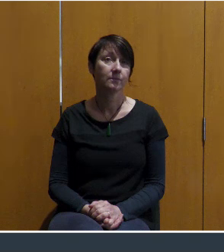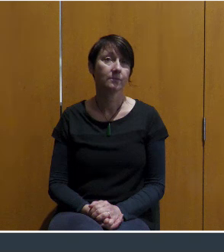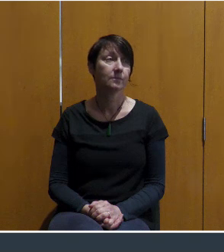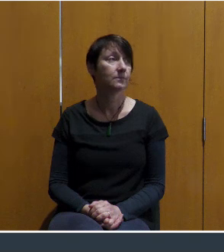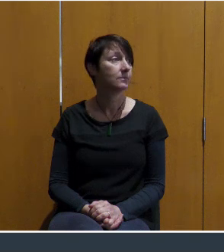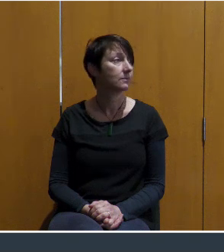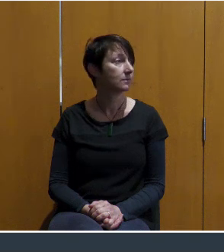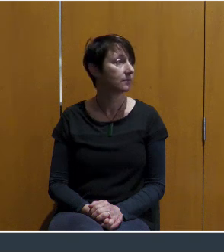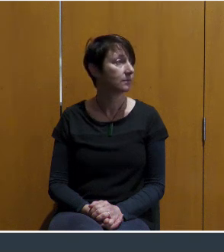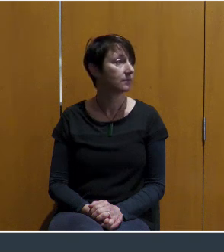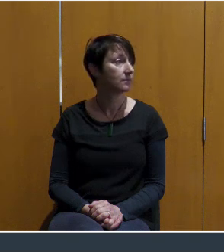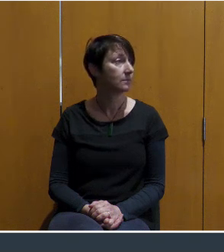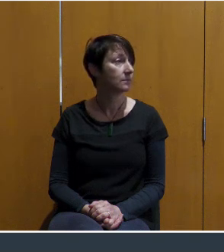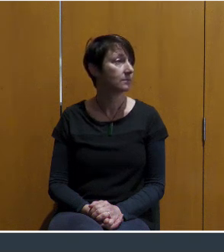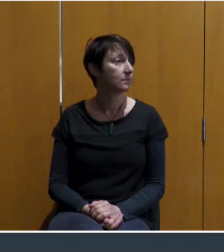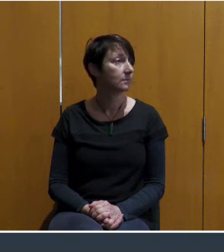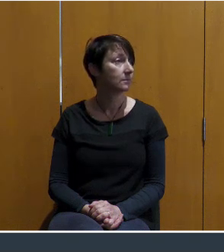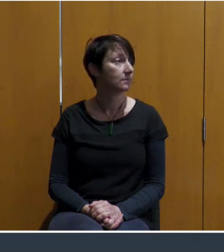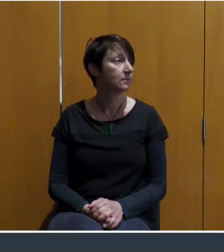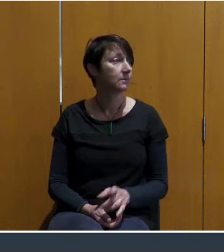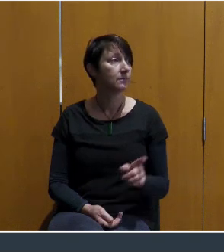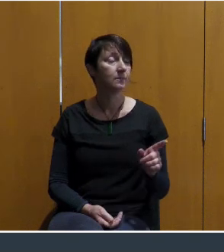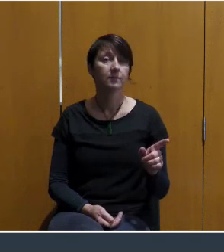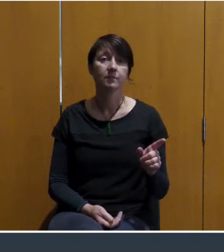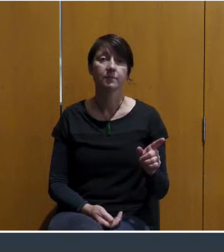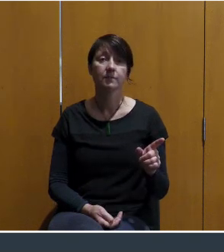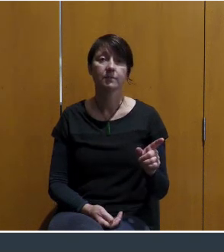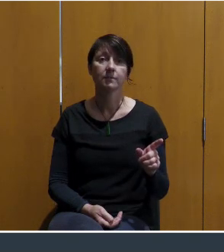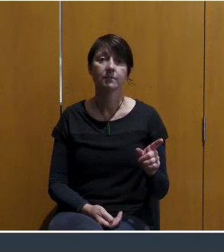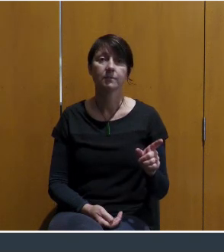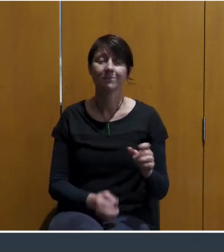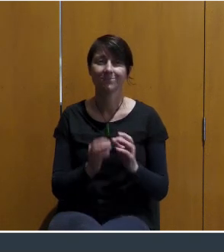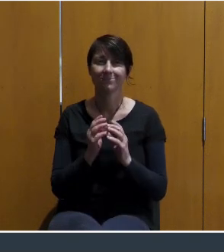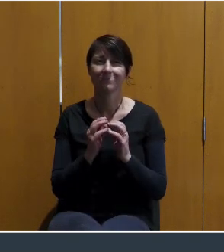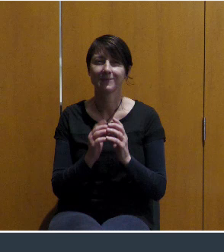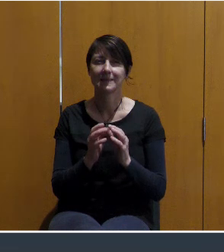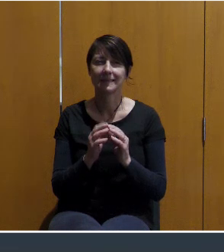Schedule and Schedule 2, number 6, schedule's not spelt correctly.